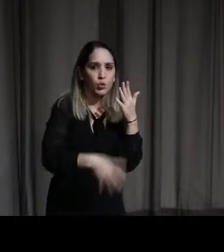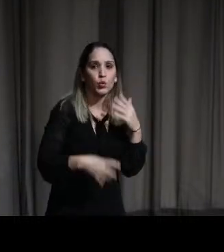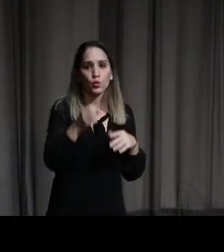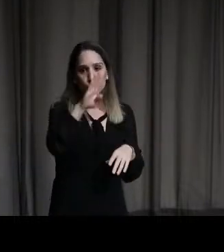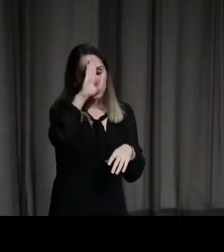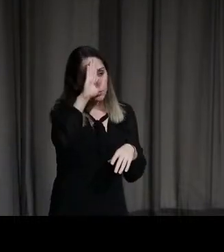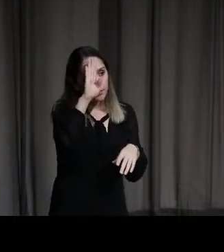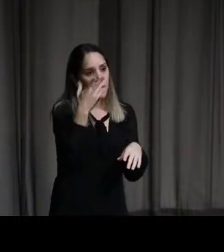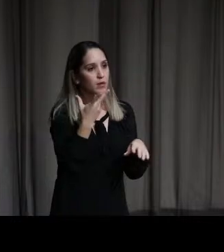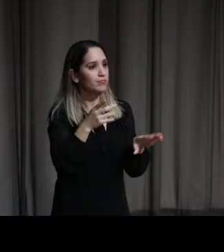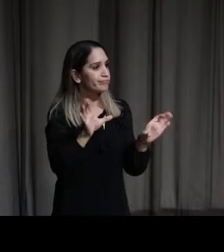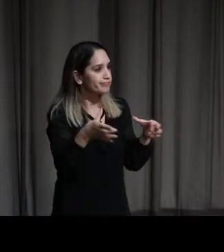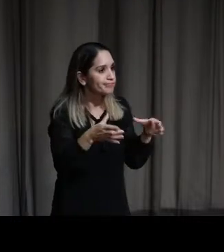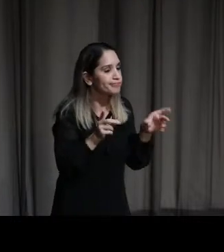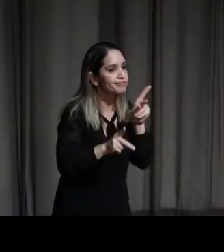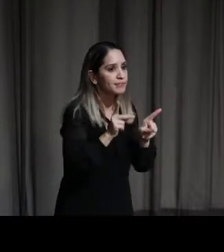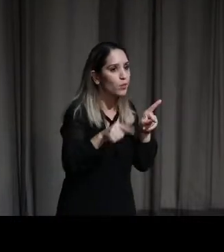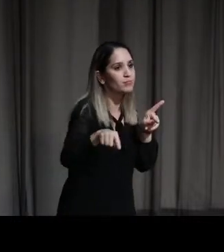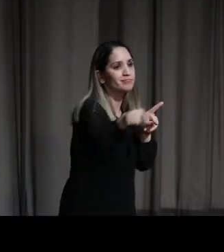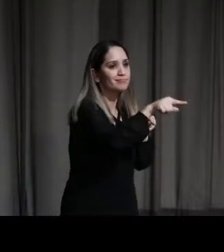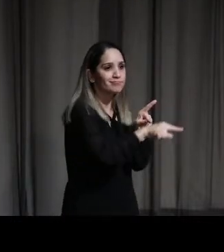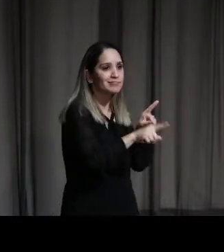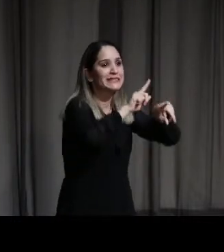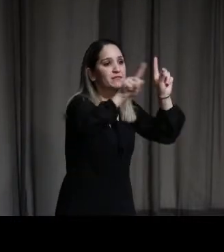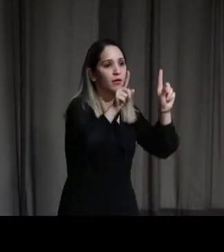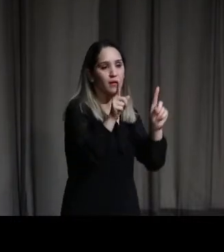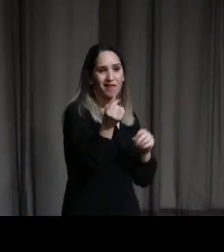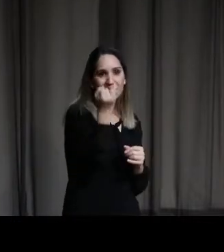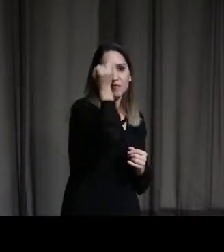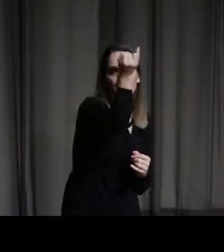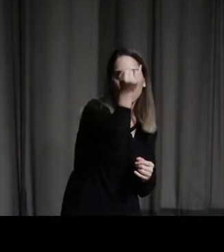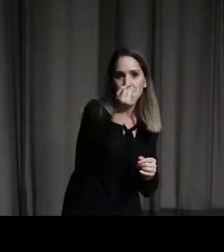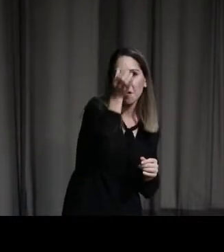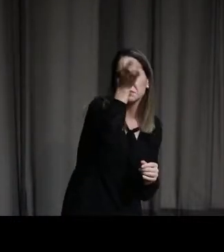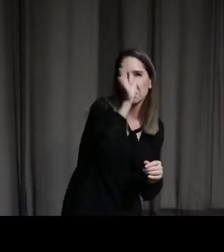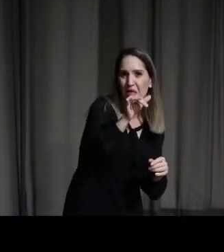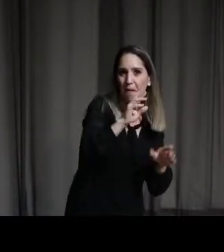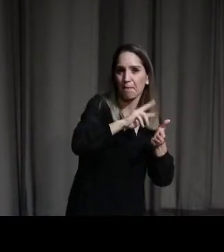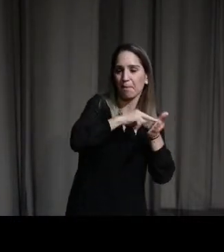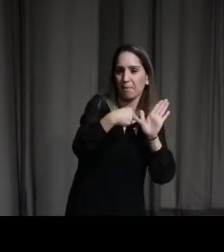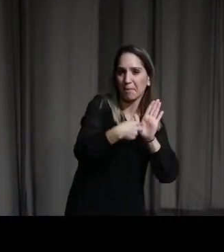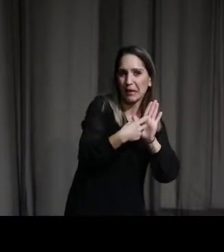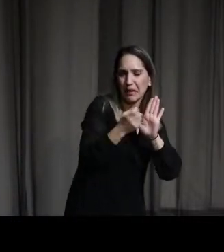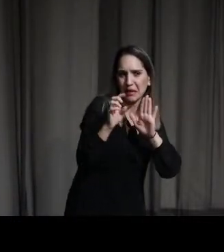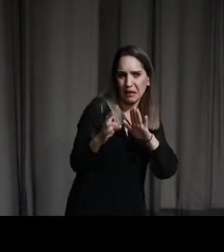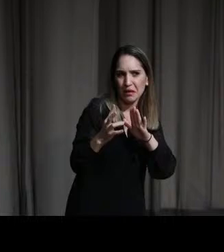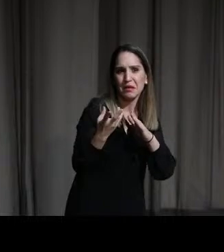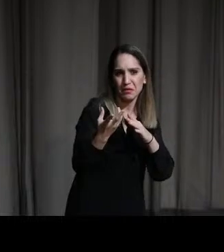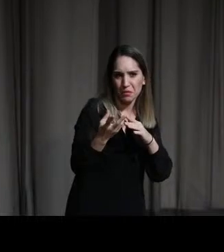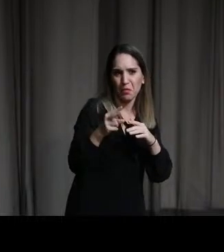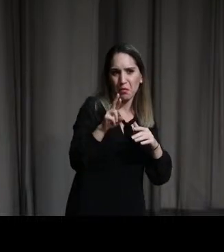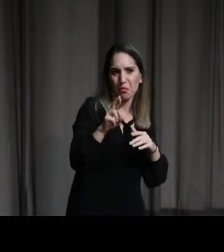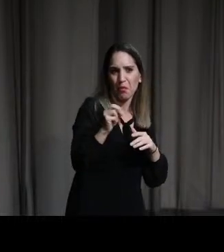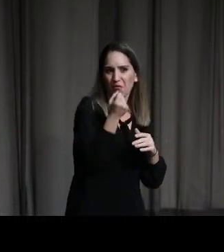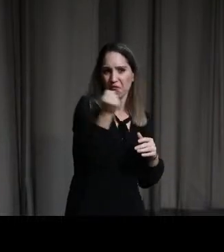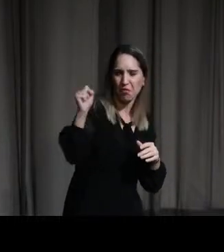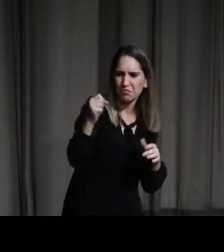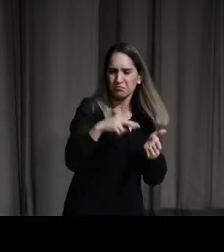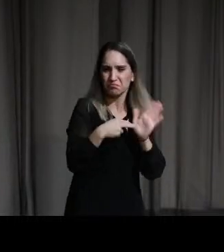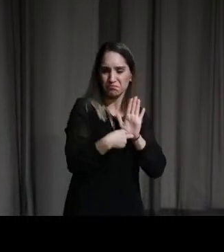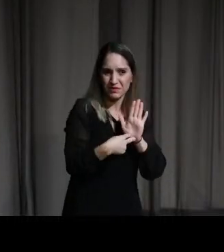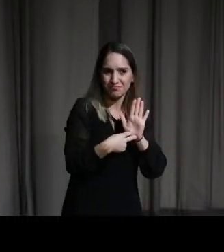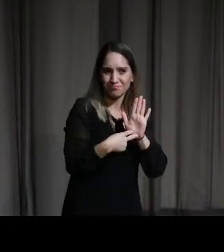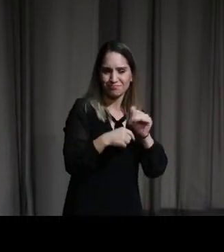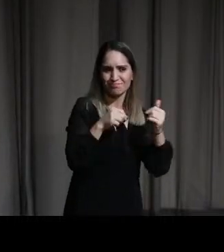you know, many sectors of that population have different ideas of what that sort of nebulous thing the revolution is going to be. But in terms of artists,